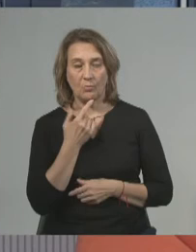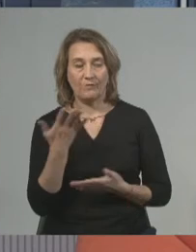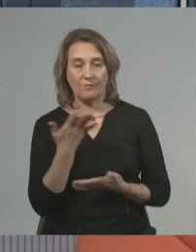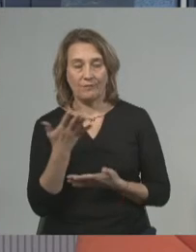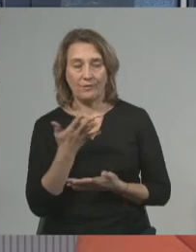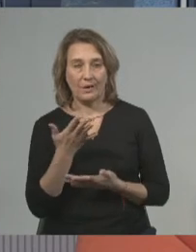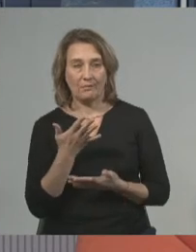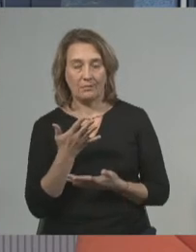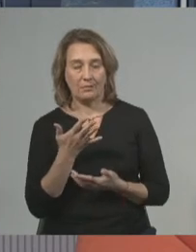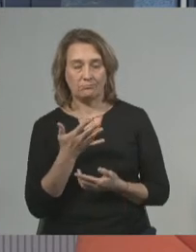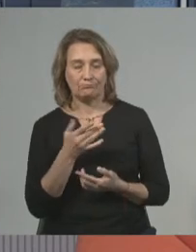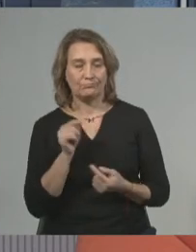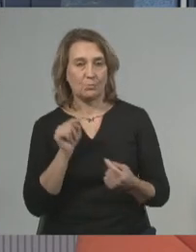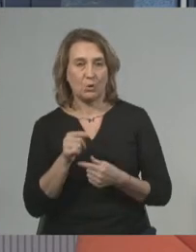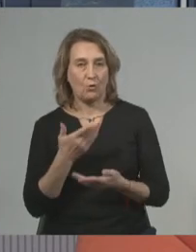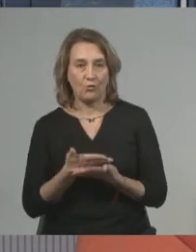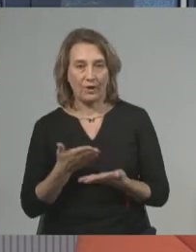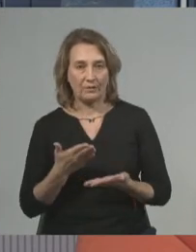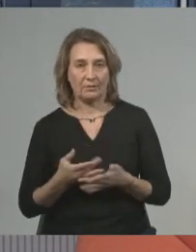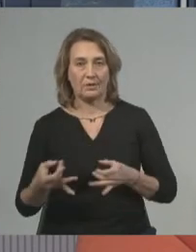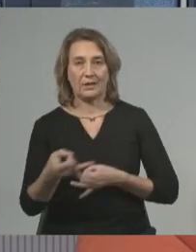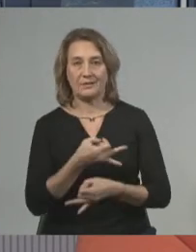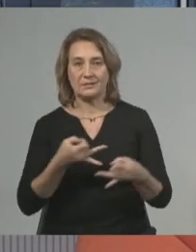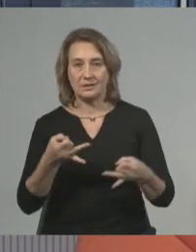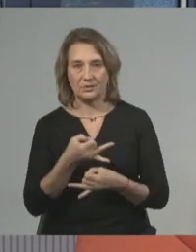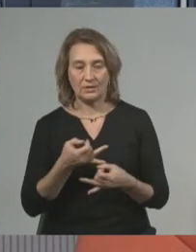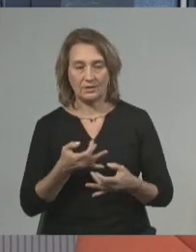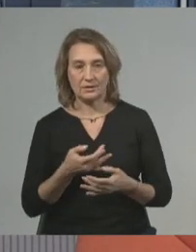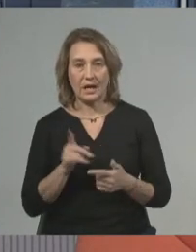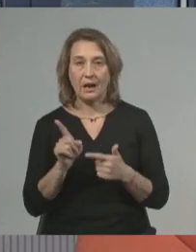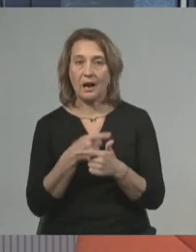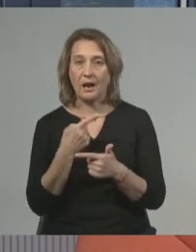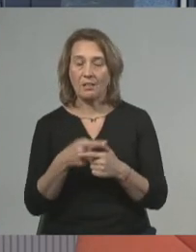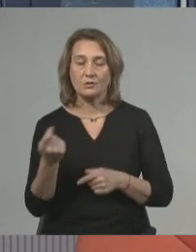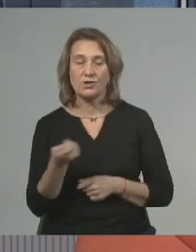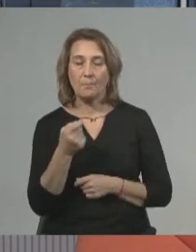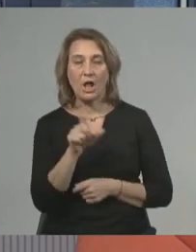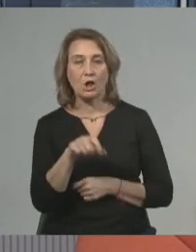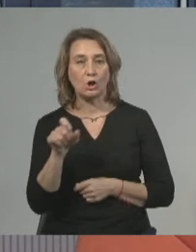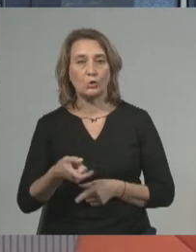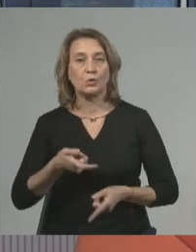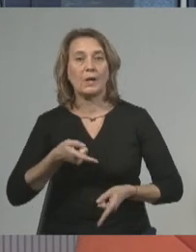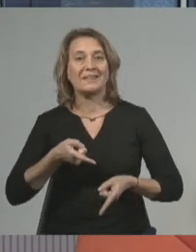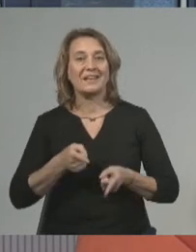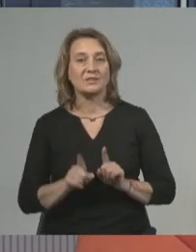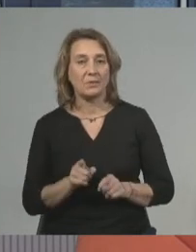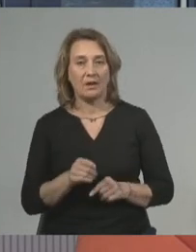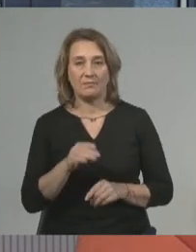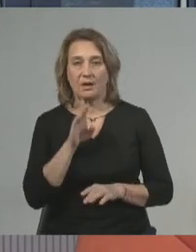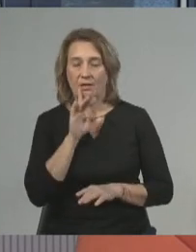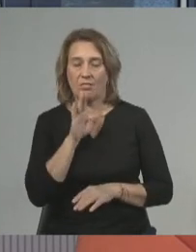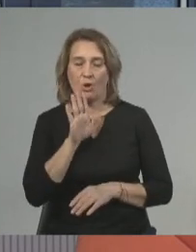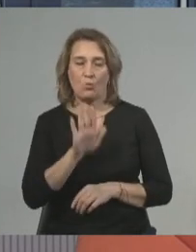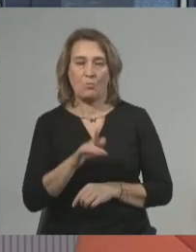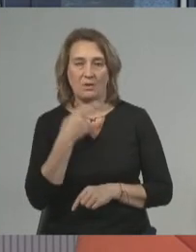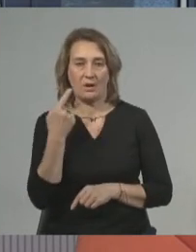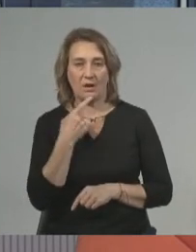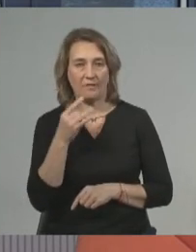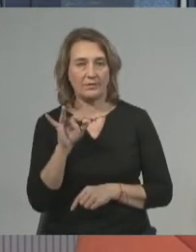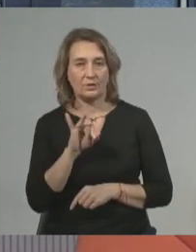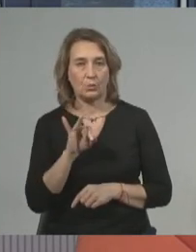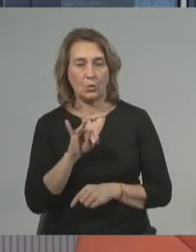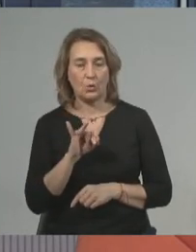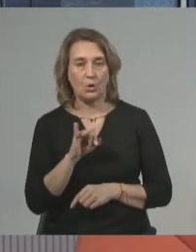happening so but people here many people here don't like talking about the far right but when all of a sudden there's